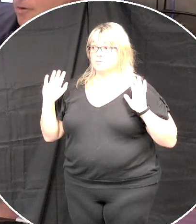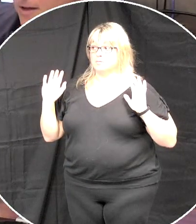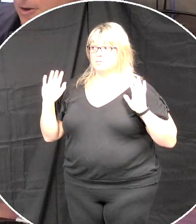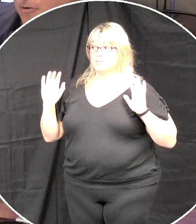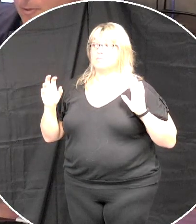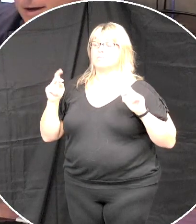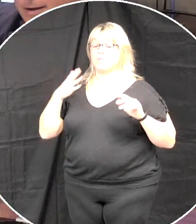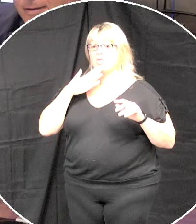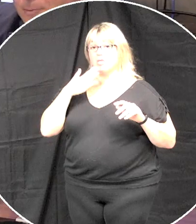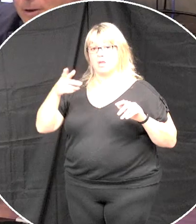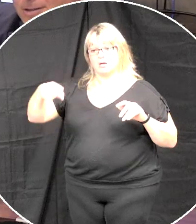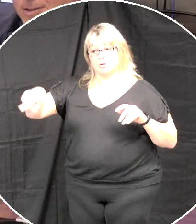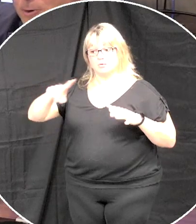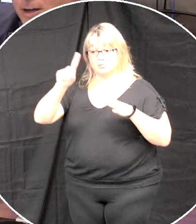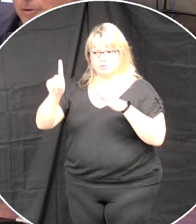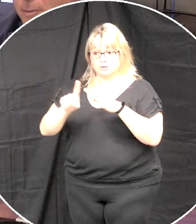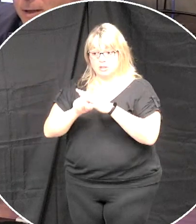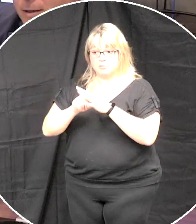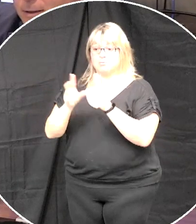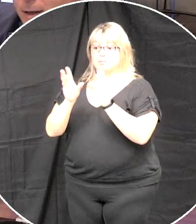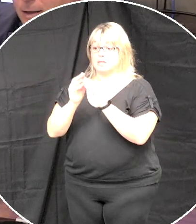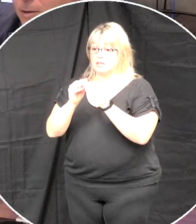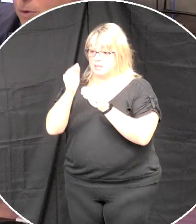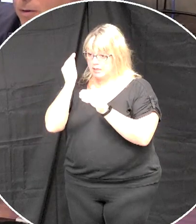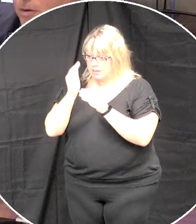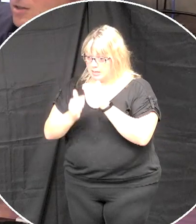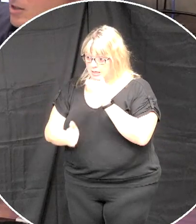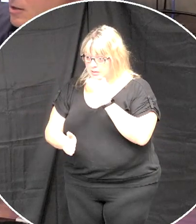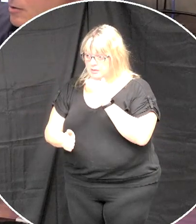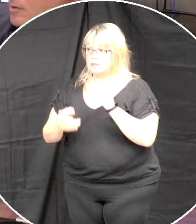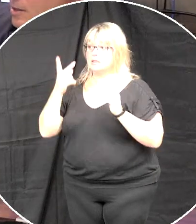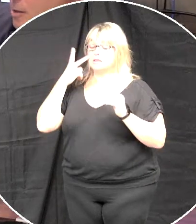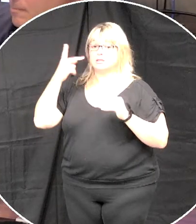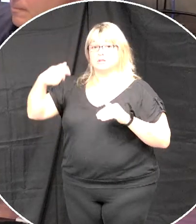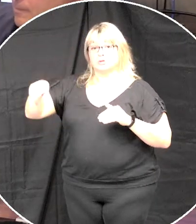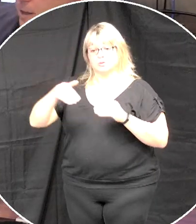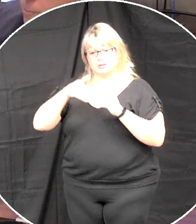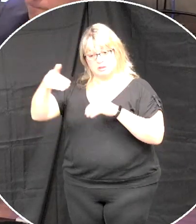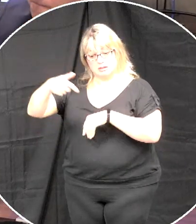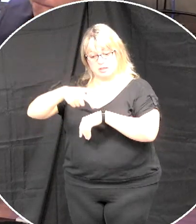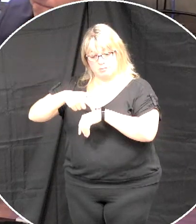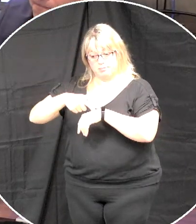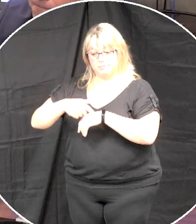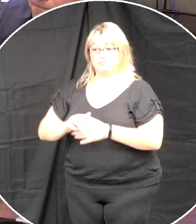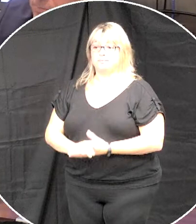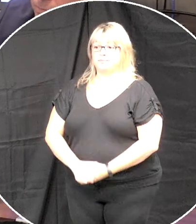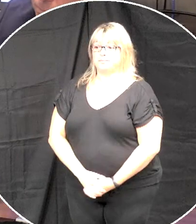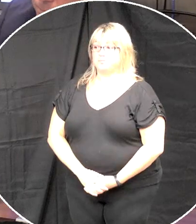Okay, well, thank you, everybody. That brings us to an end of our meeting, and we will see you next time. Thank you.